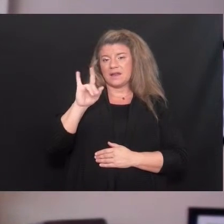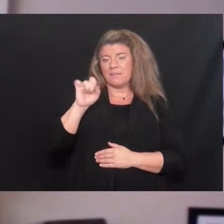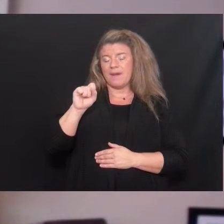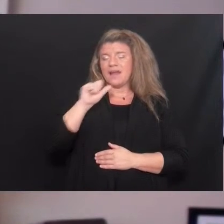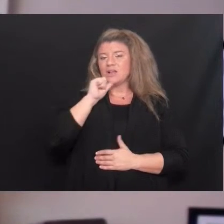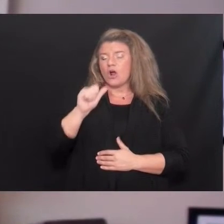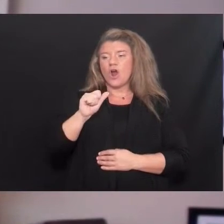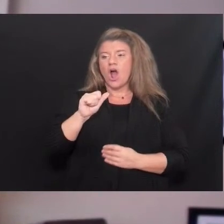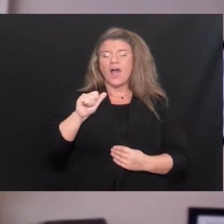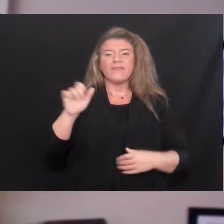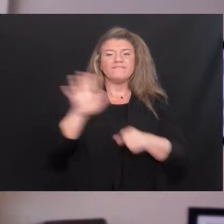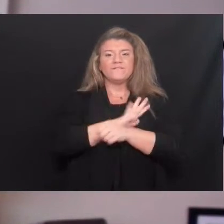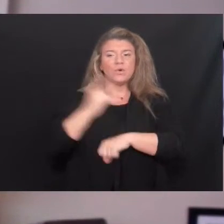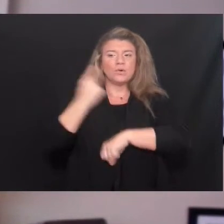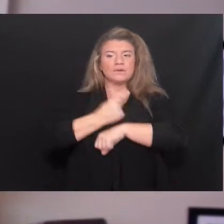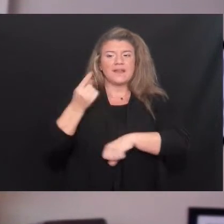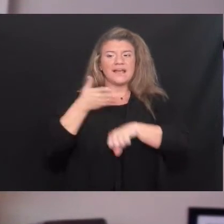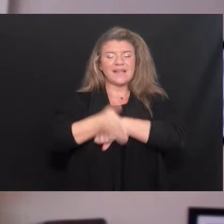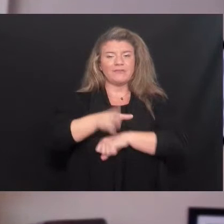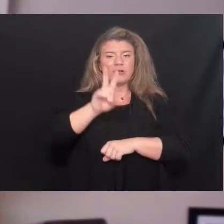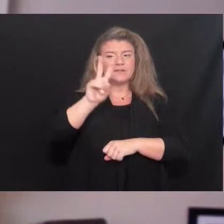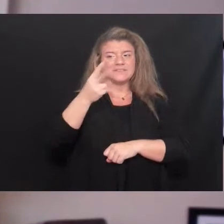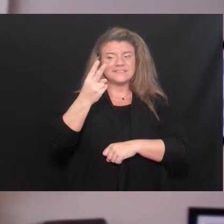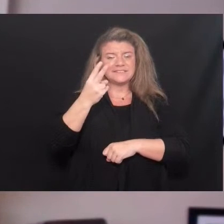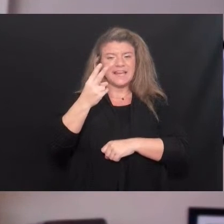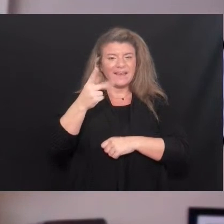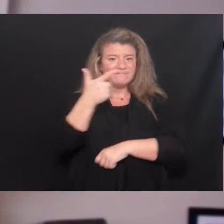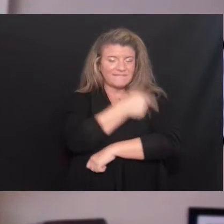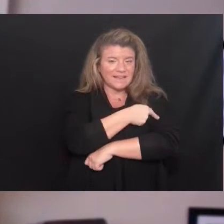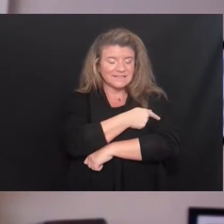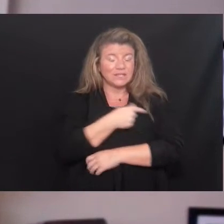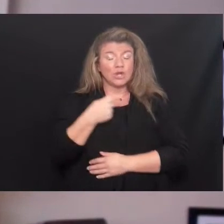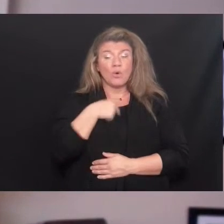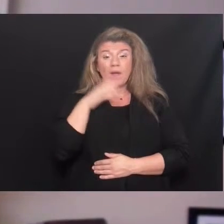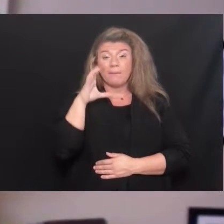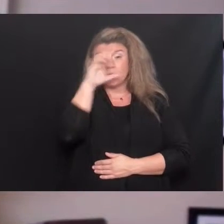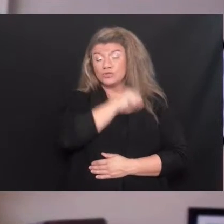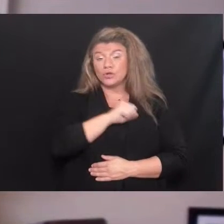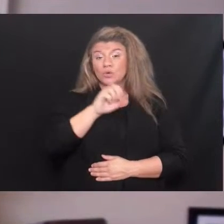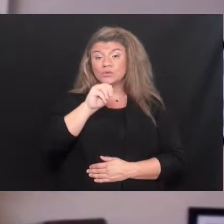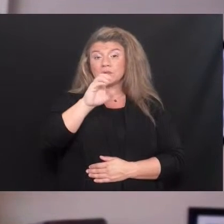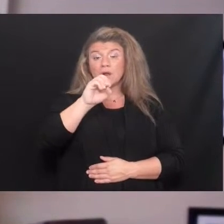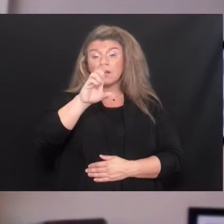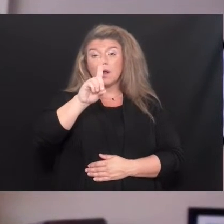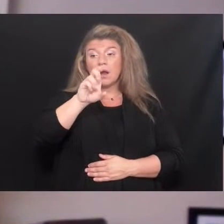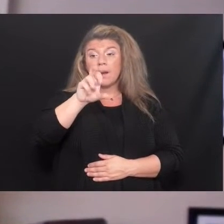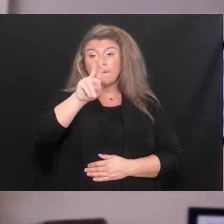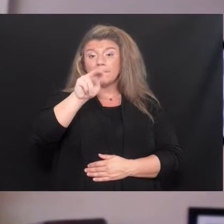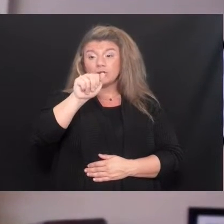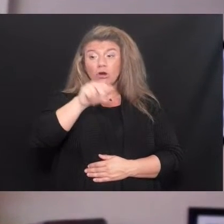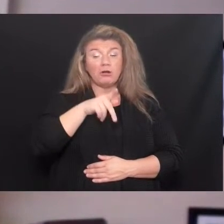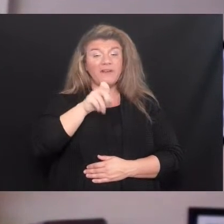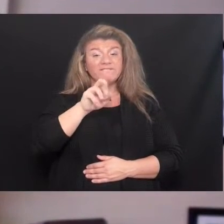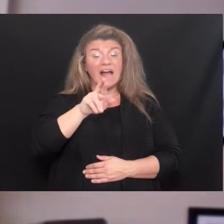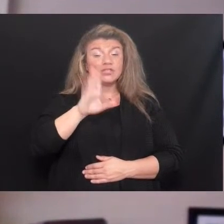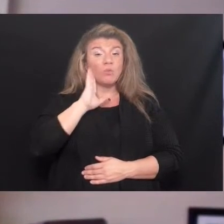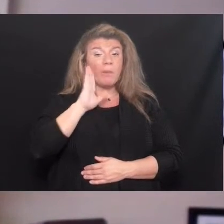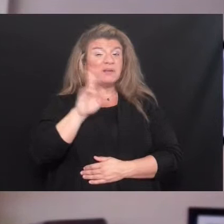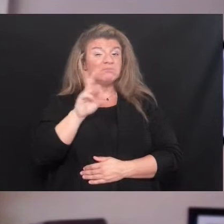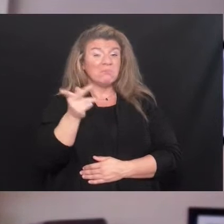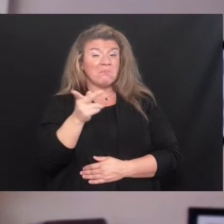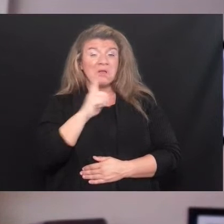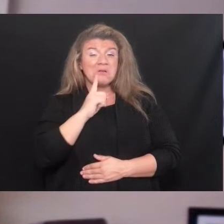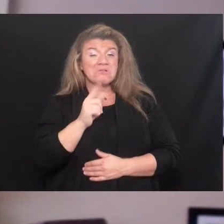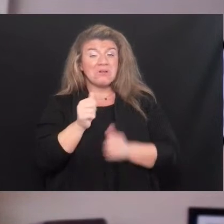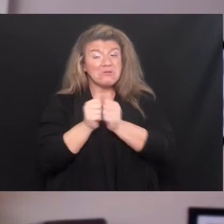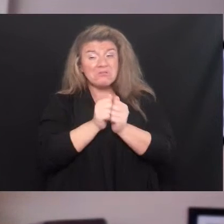after the second vaccine. So, and we would presume that Moderna and Pfizer would track pretty closely together. But